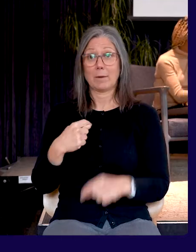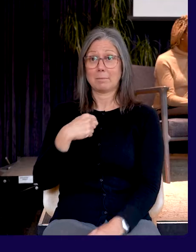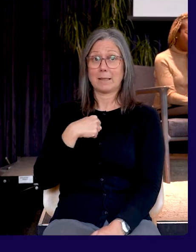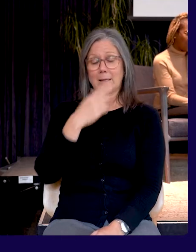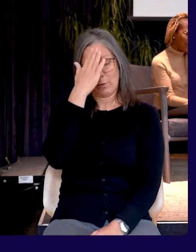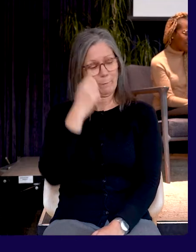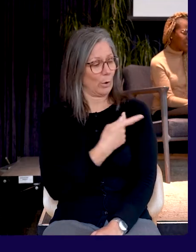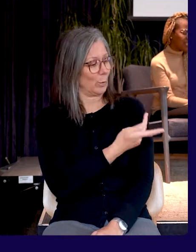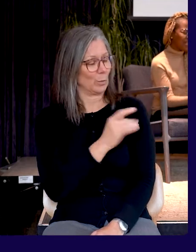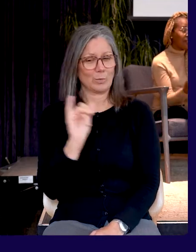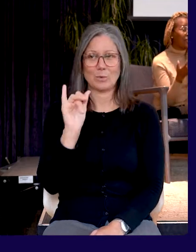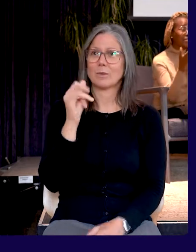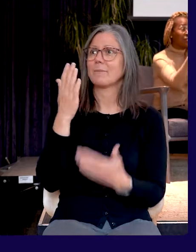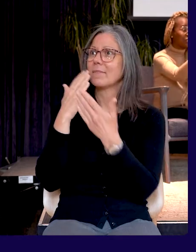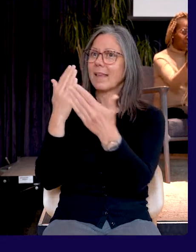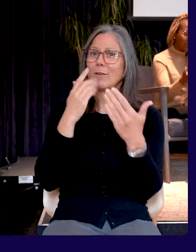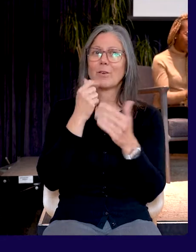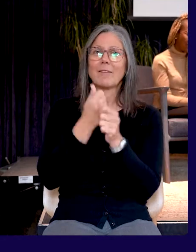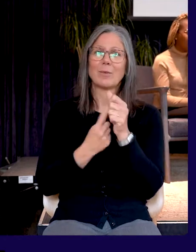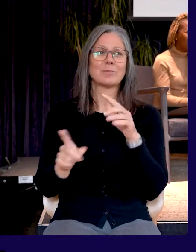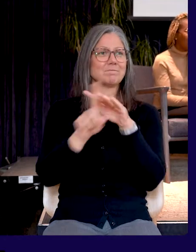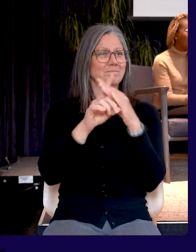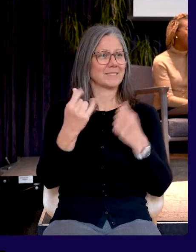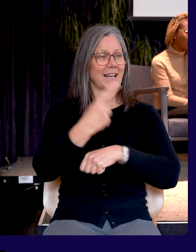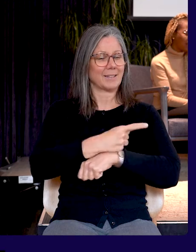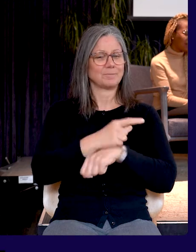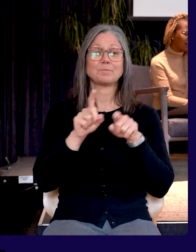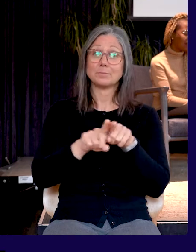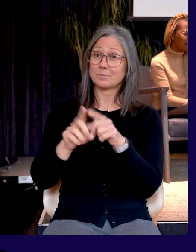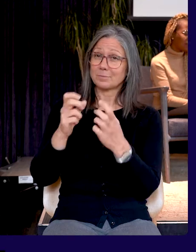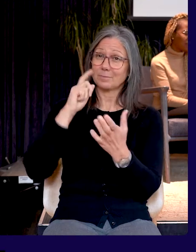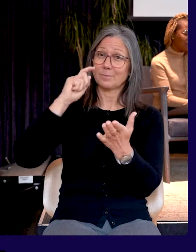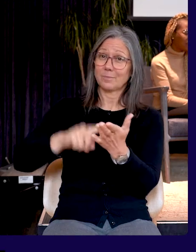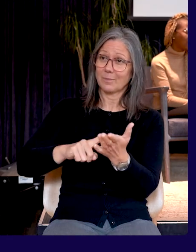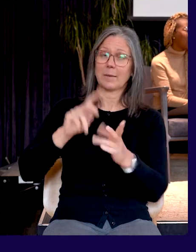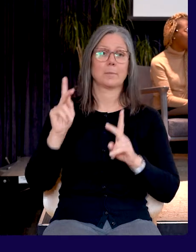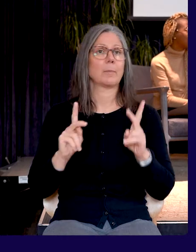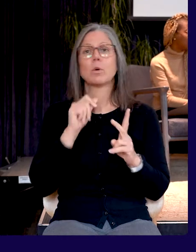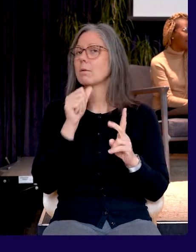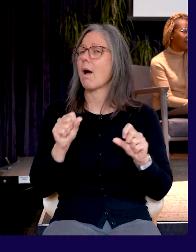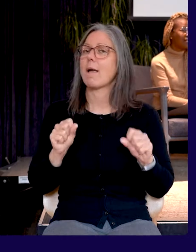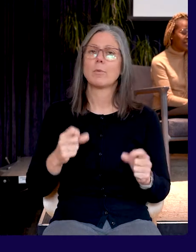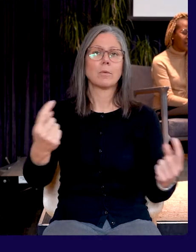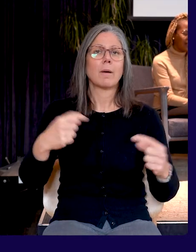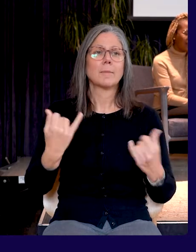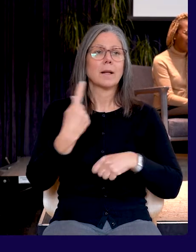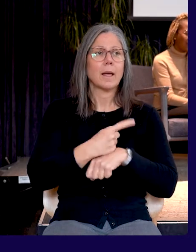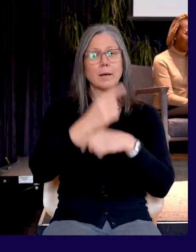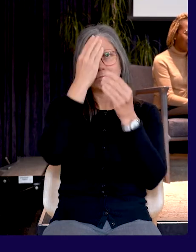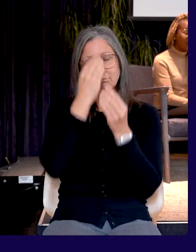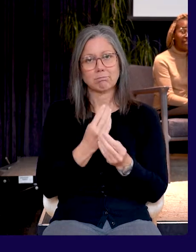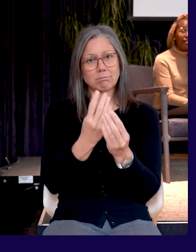know to both of you. So I just want to thank everybody who was able to show up today. But I also want to acknowledge the people who were not able to be here, and to say to